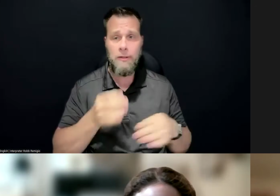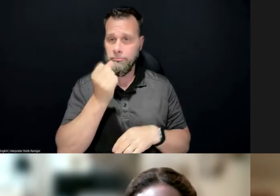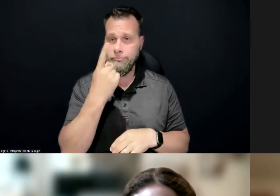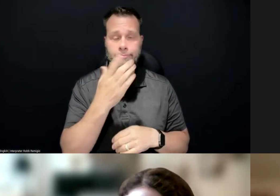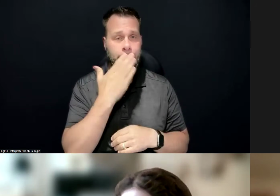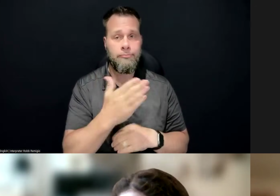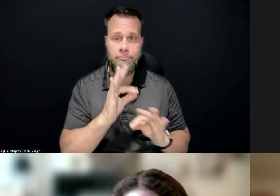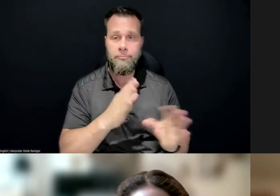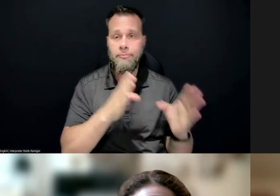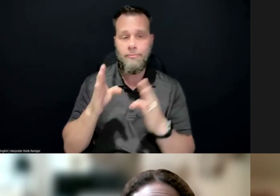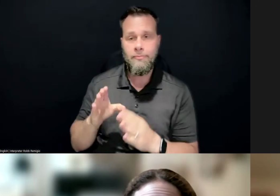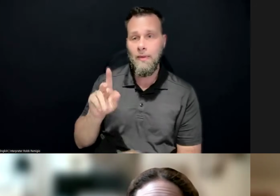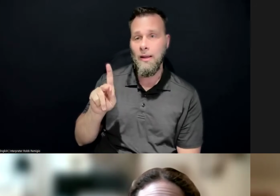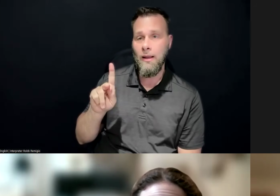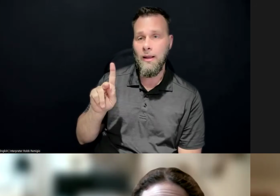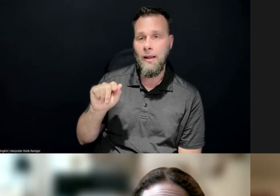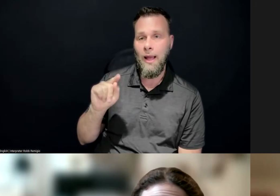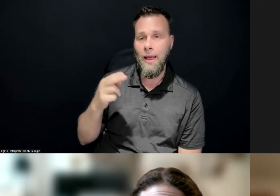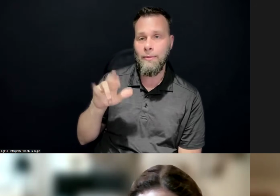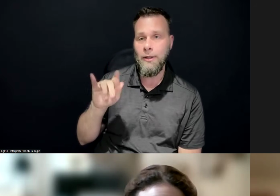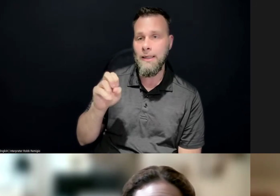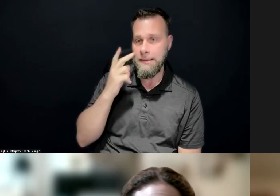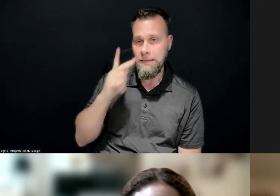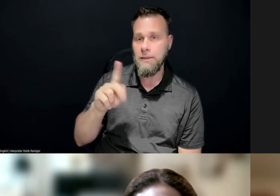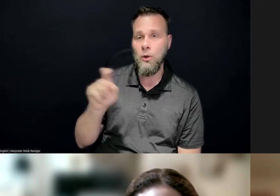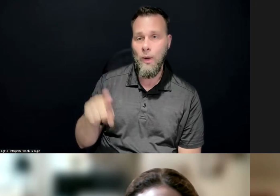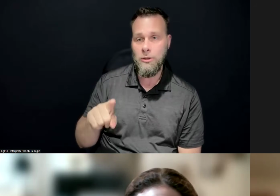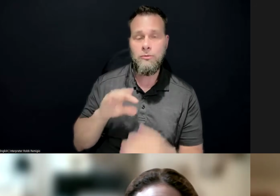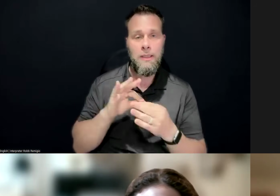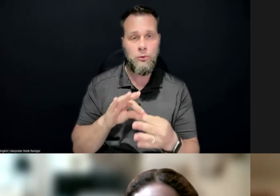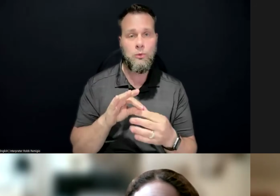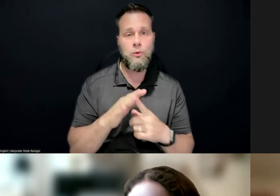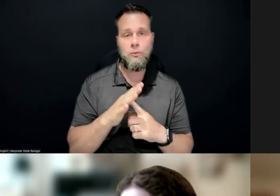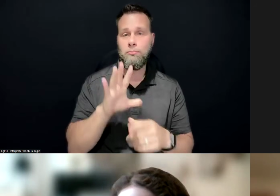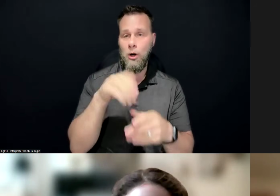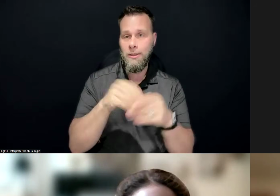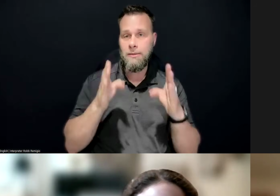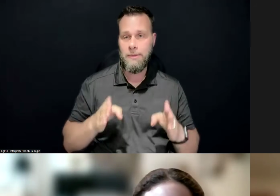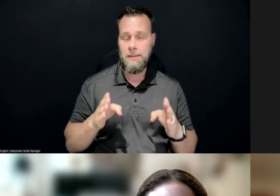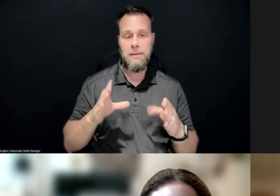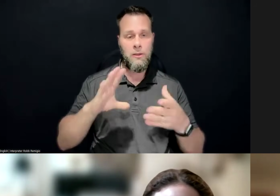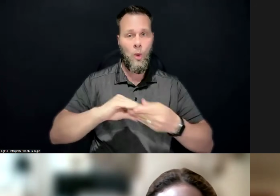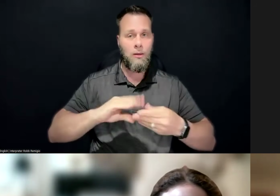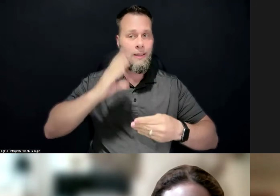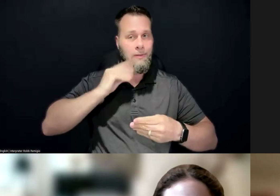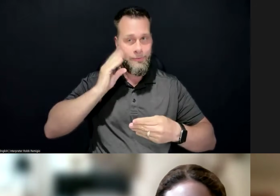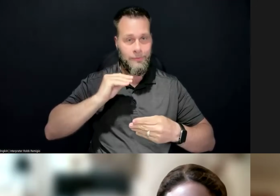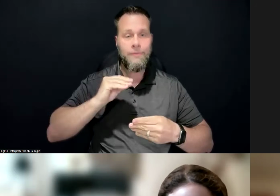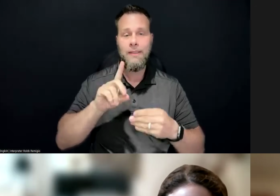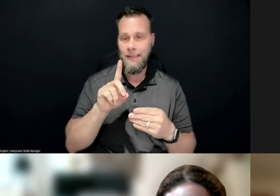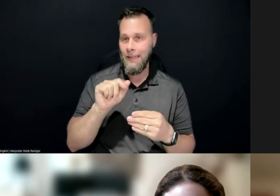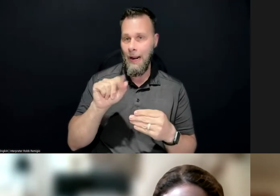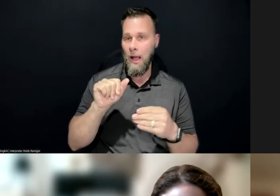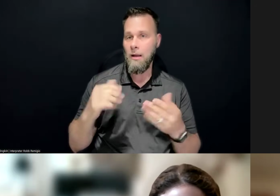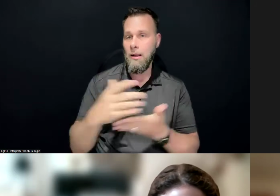Yes, Catherine, I see your message in the chat. Participants in the qualitative data collection were compensated for their time.